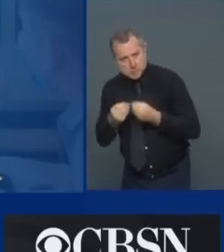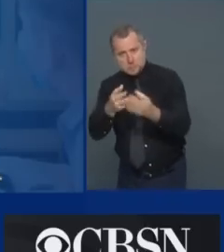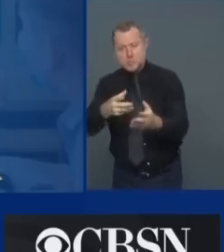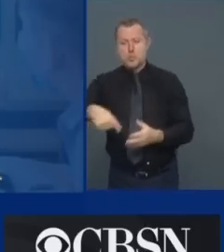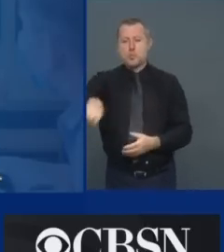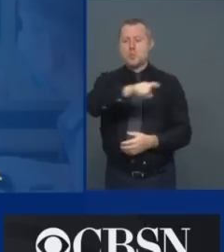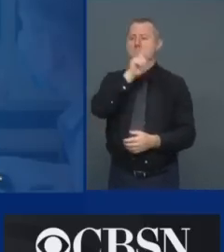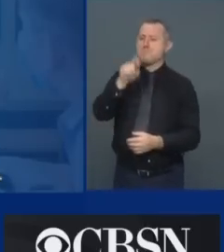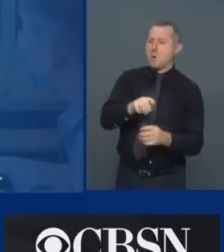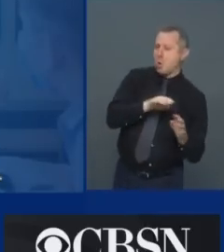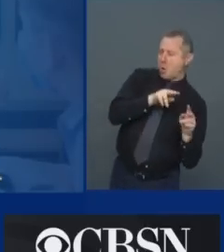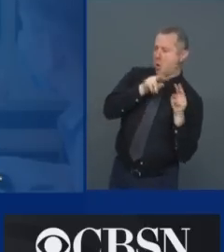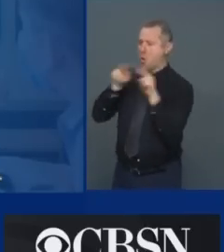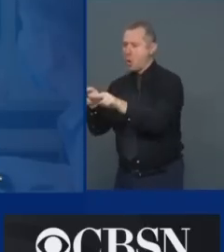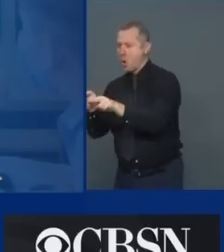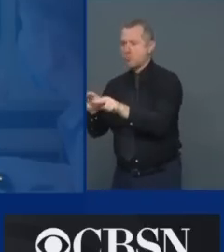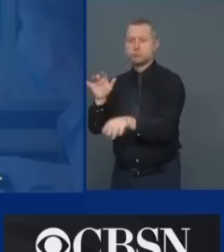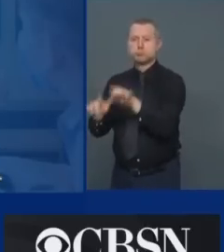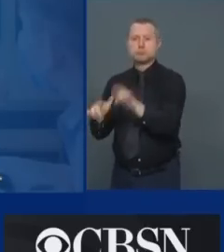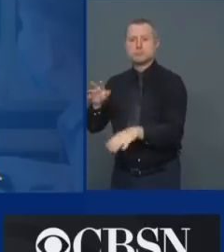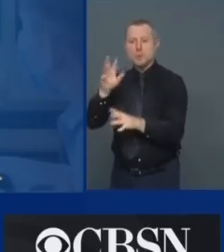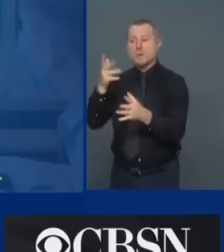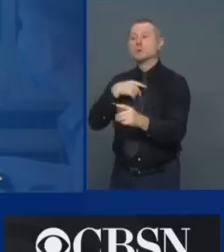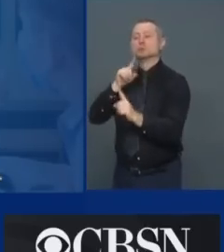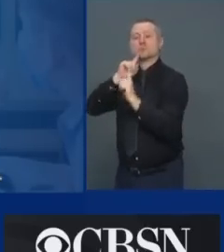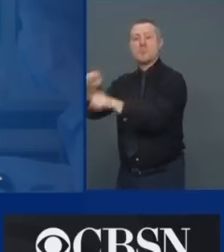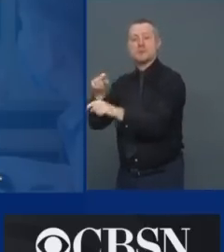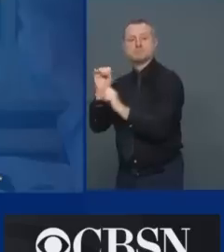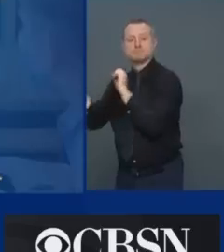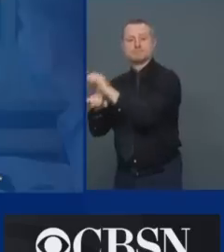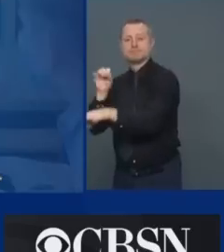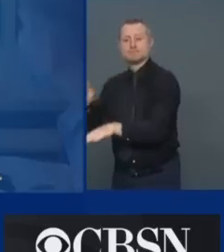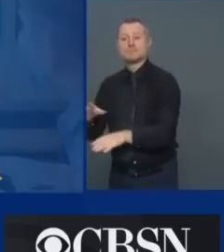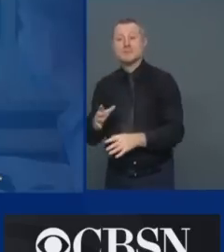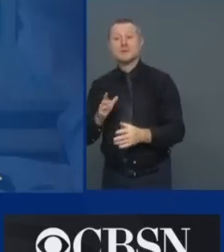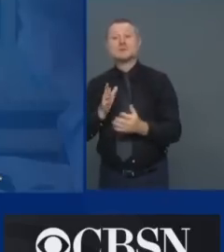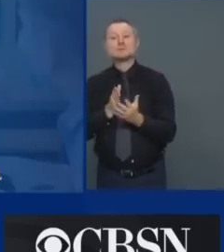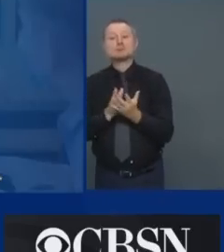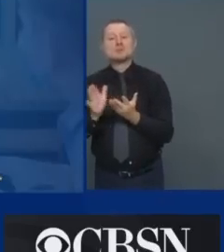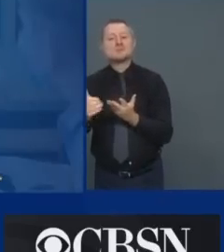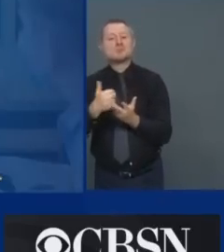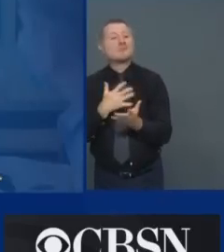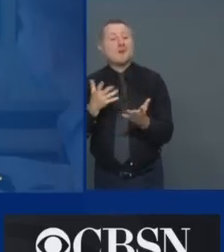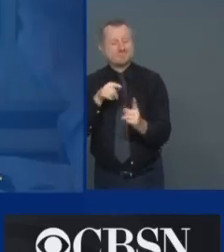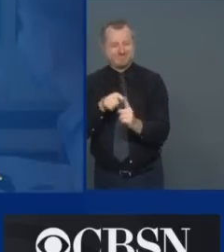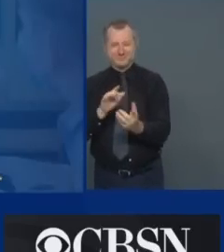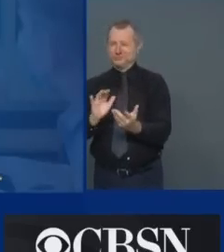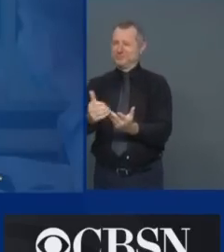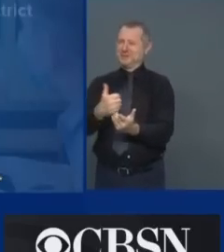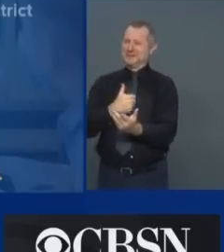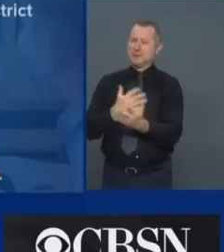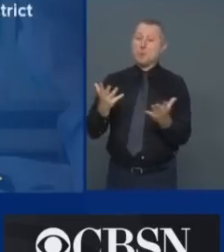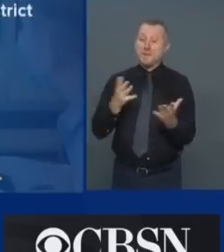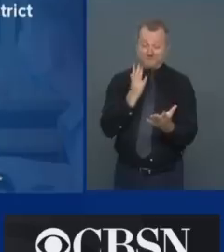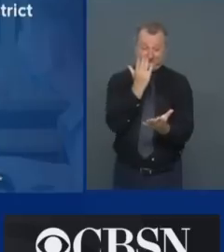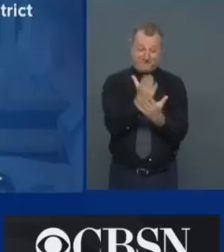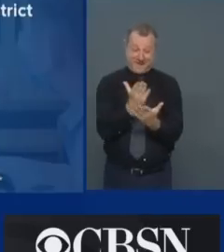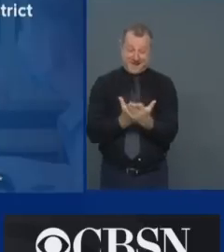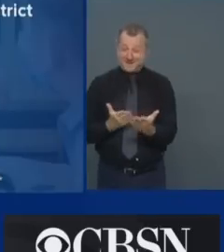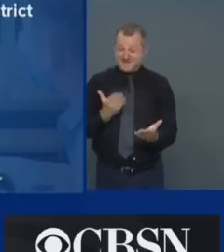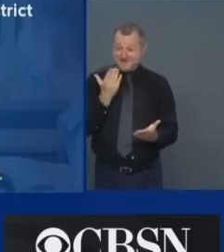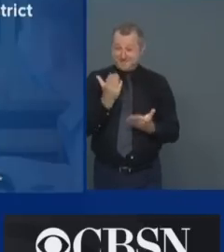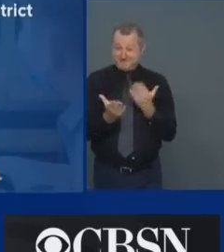respond. It's about transparency, and it's about having the facts. We will show